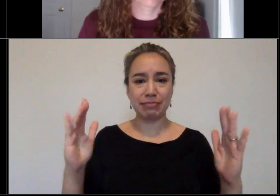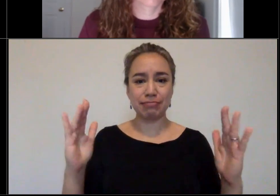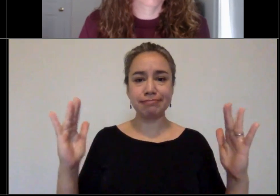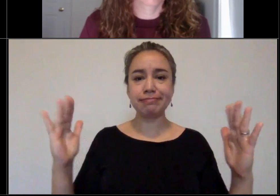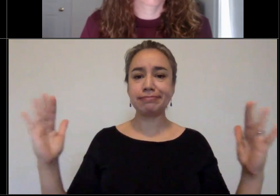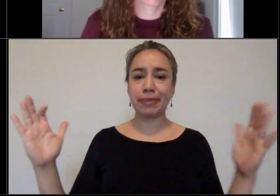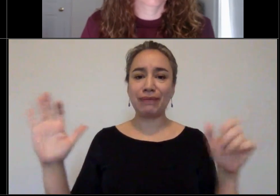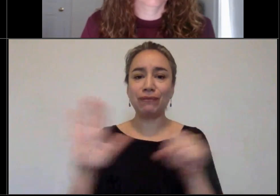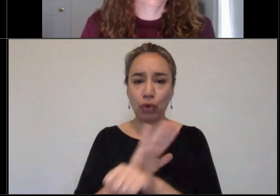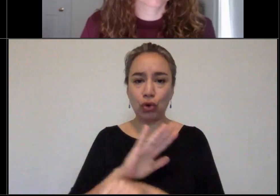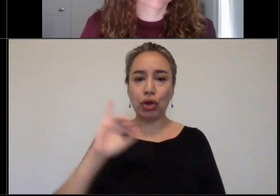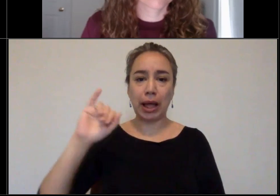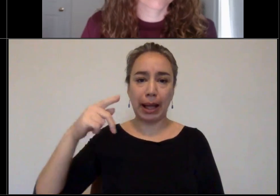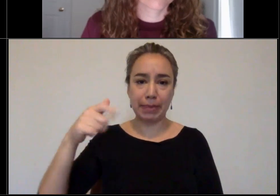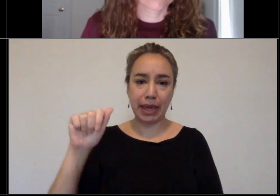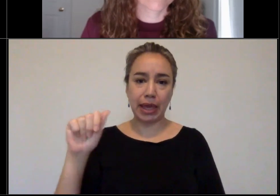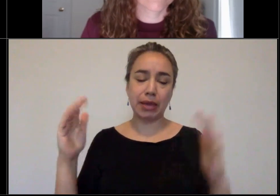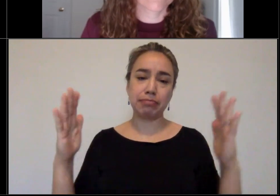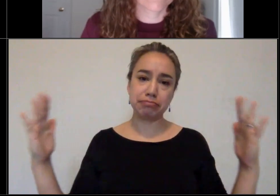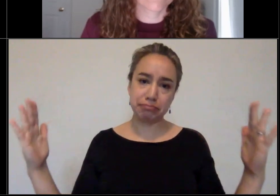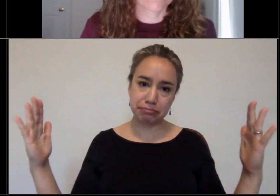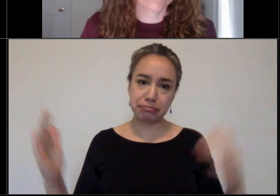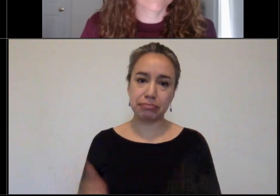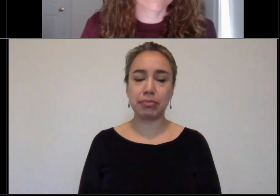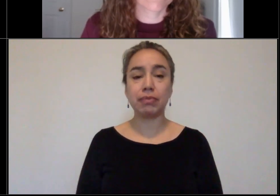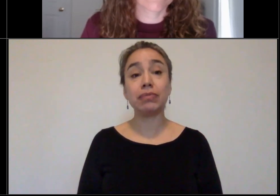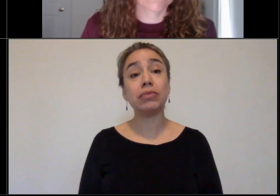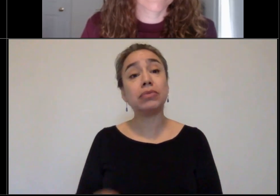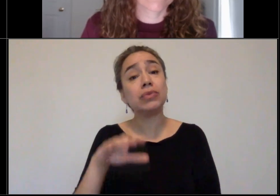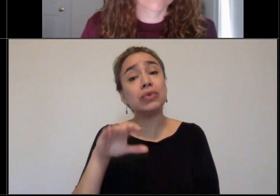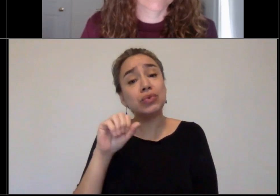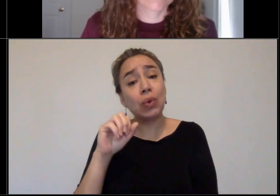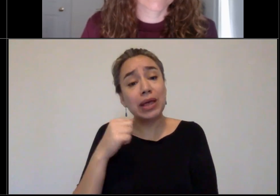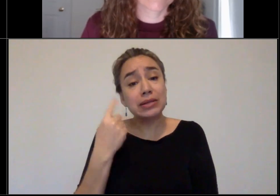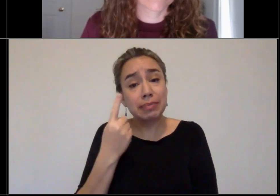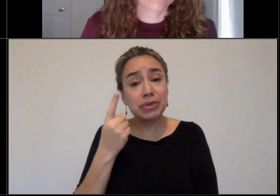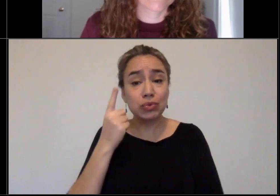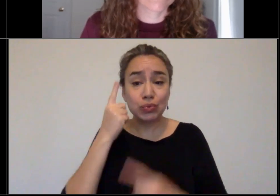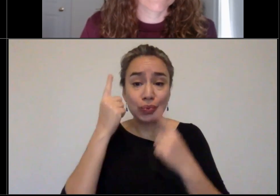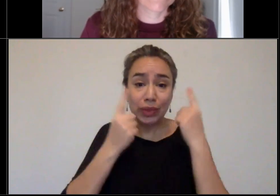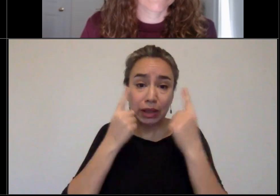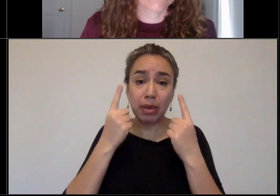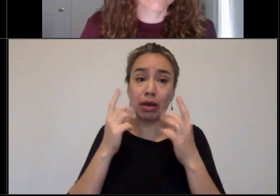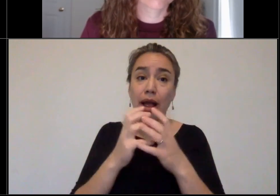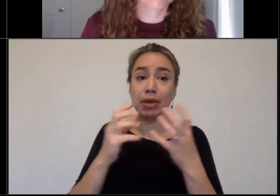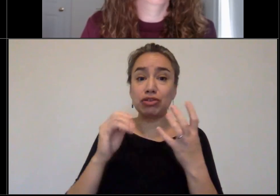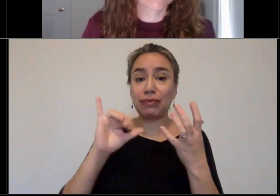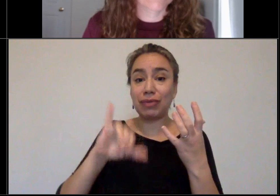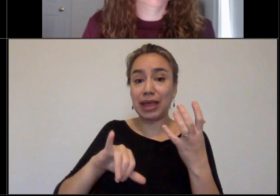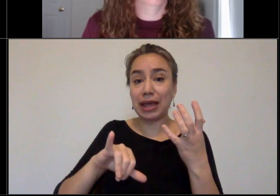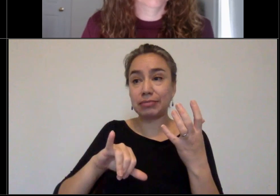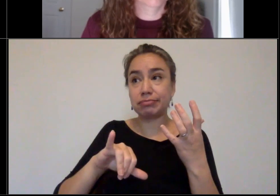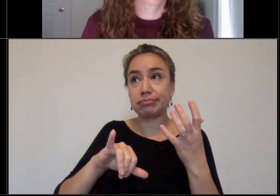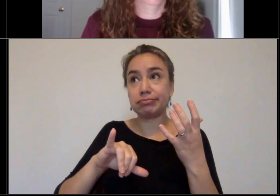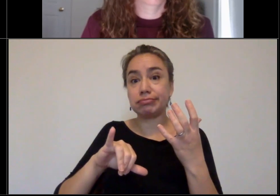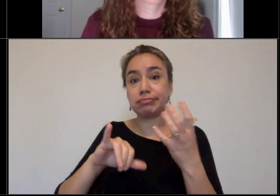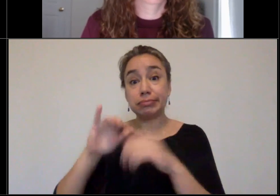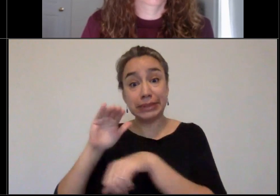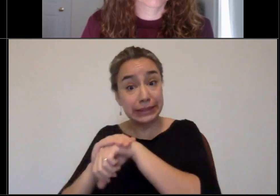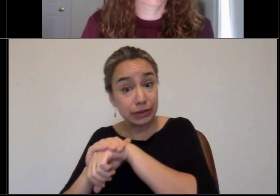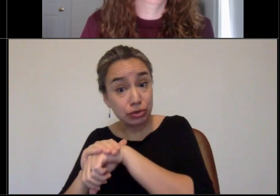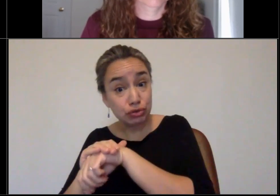symbols. So that's something to think about. How much of that is genuine about English and how much of